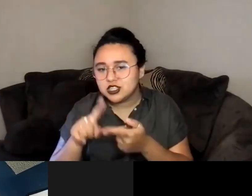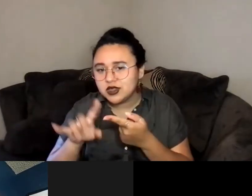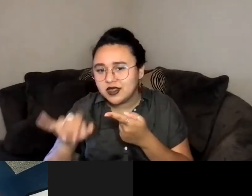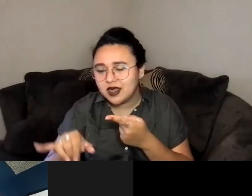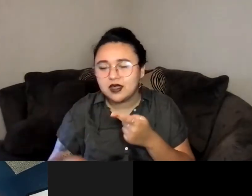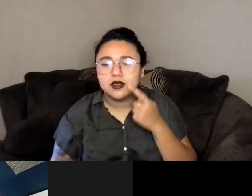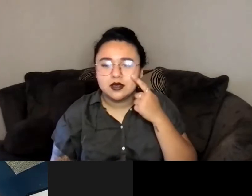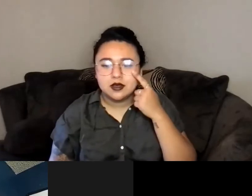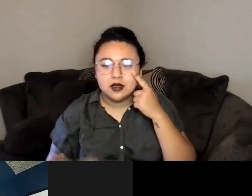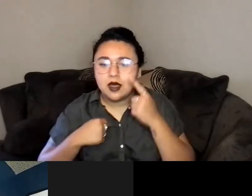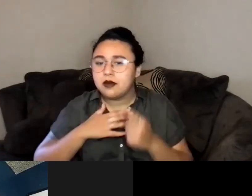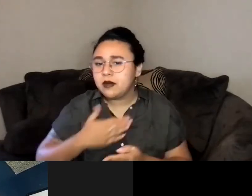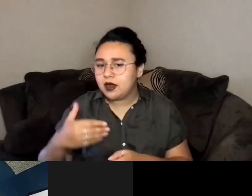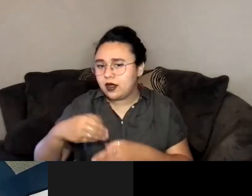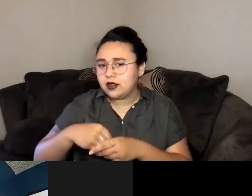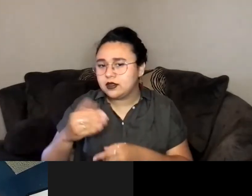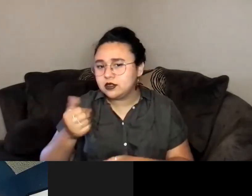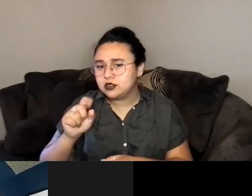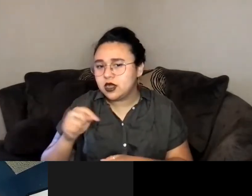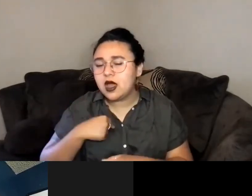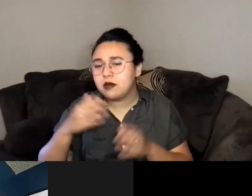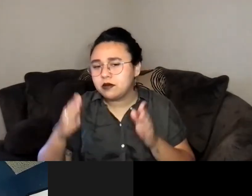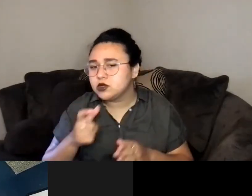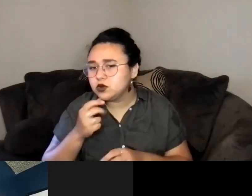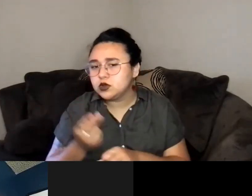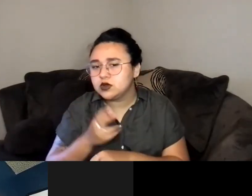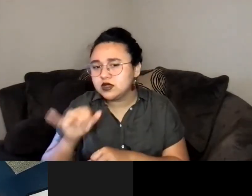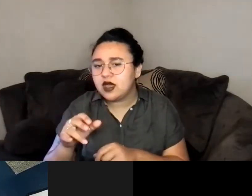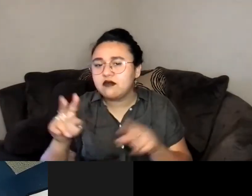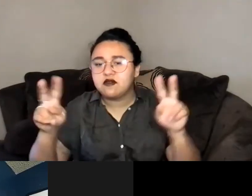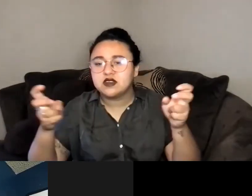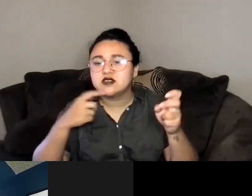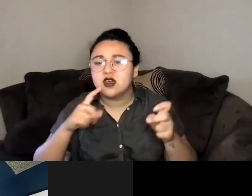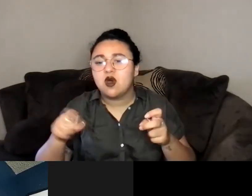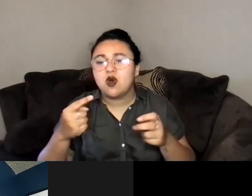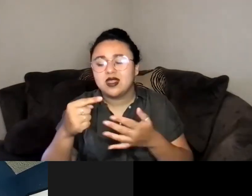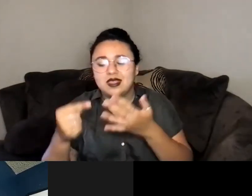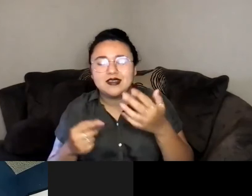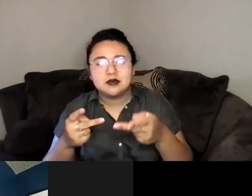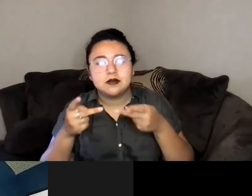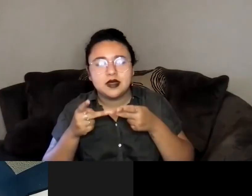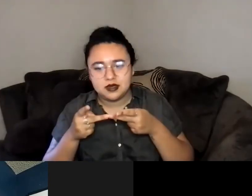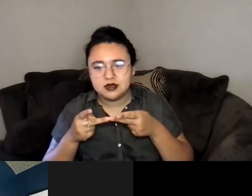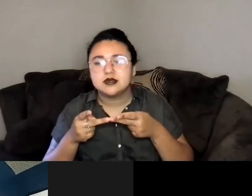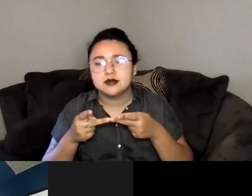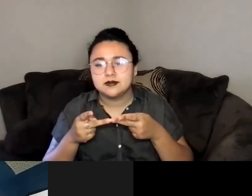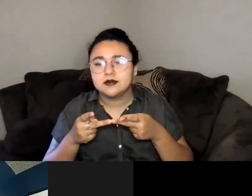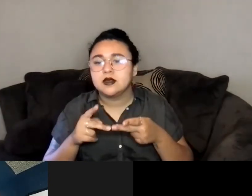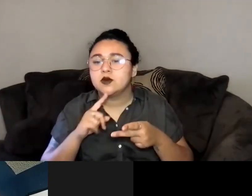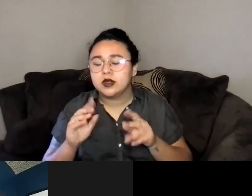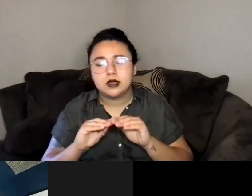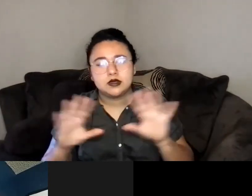I was admitted in the chat that I am probably a person who has used that phrase. Oh, there are only these places where it's